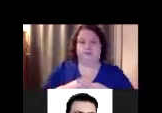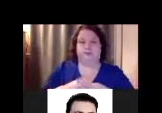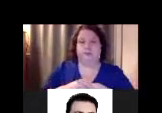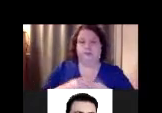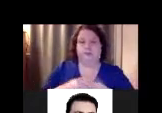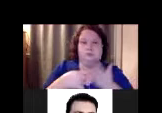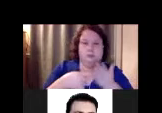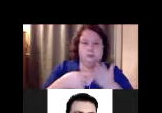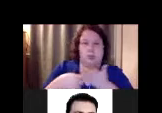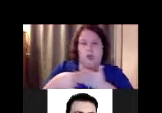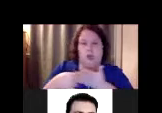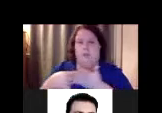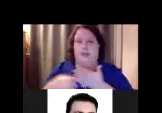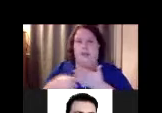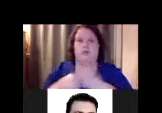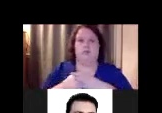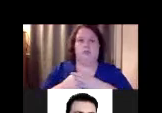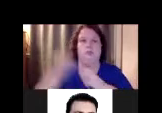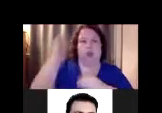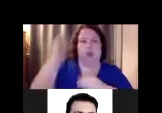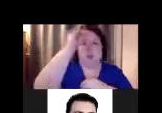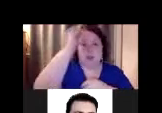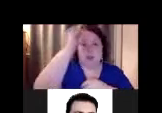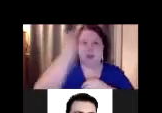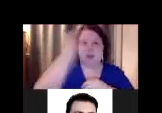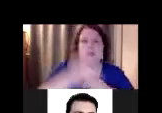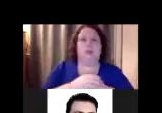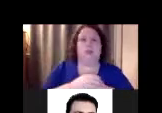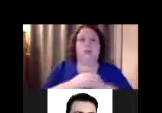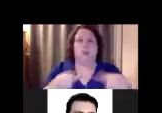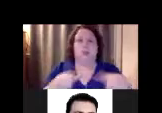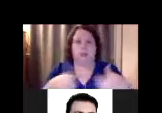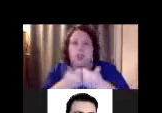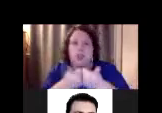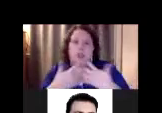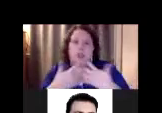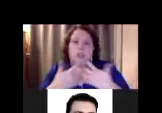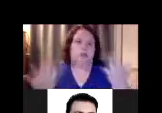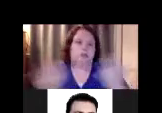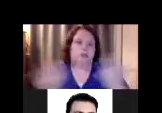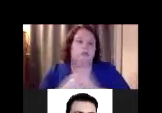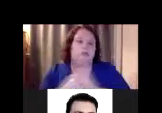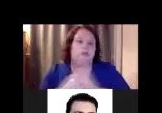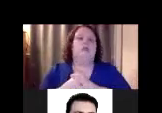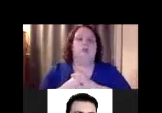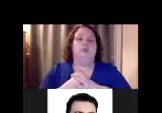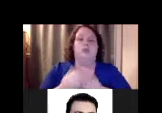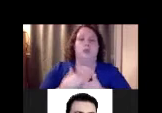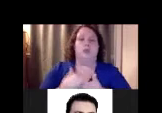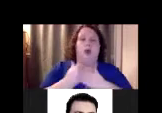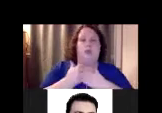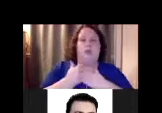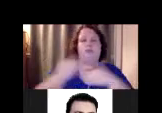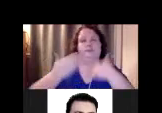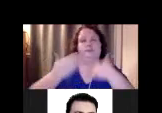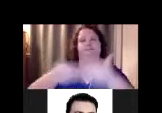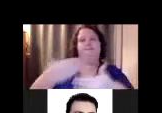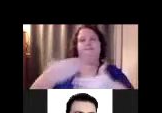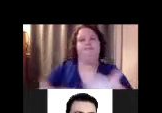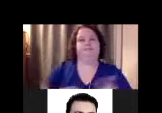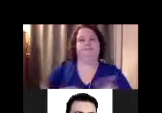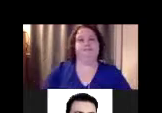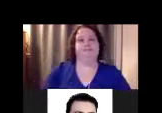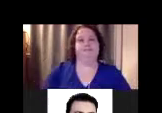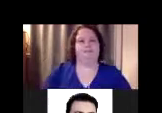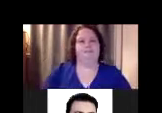the great things, if they align, what are the challenges, because ultimately this will help us move forward to wrapping up